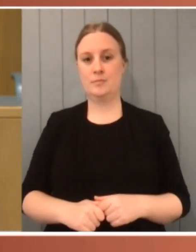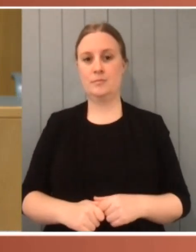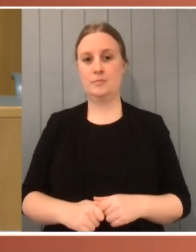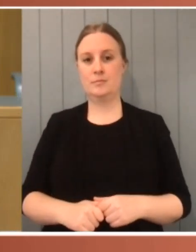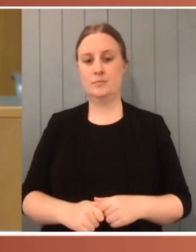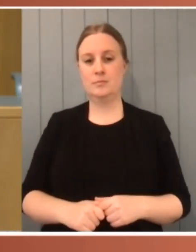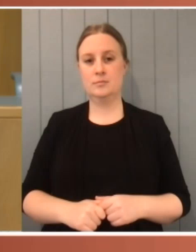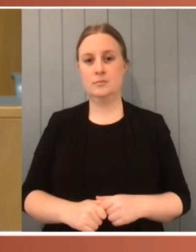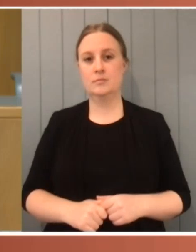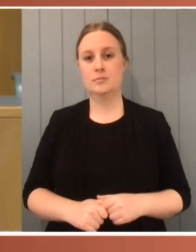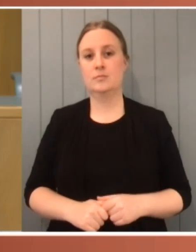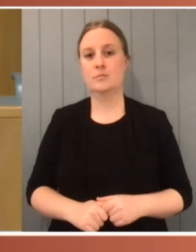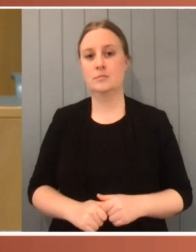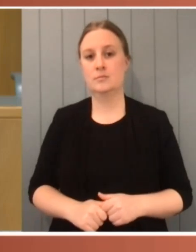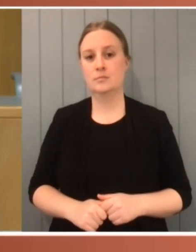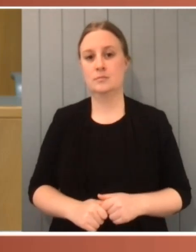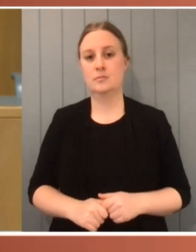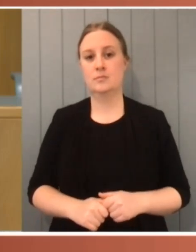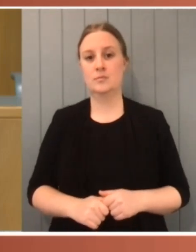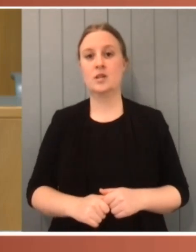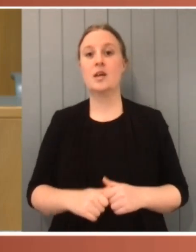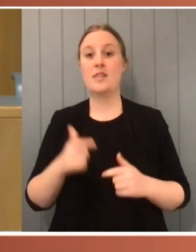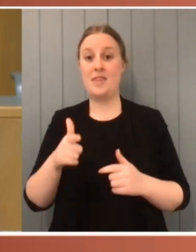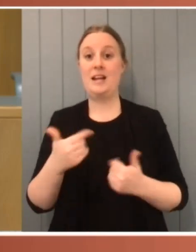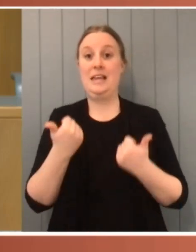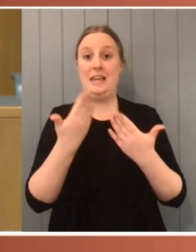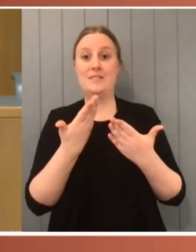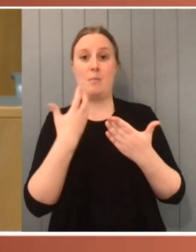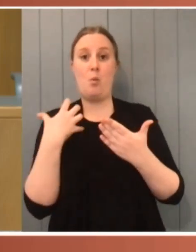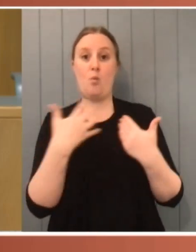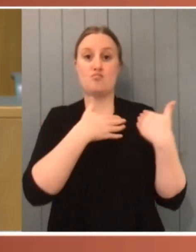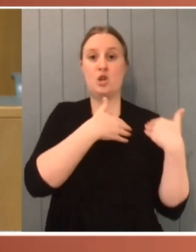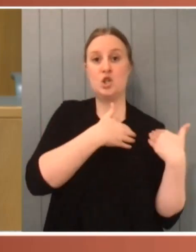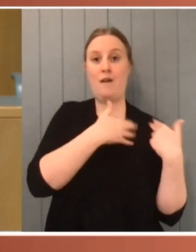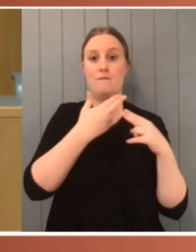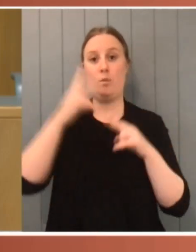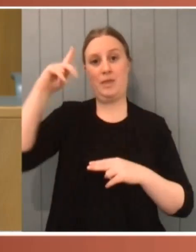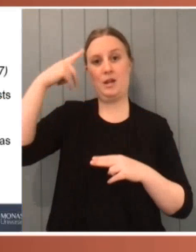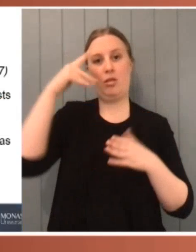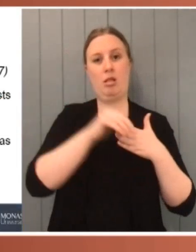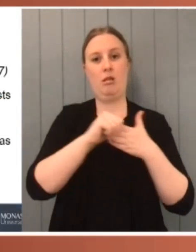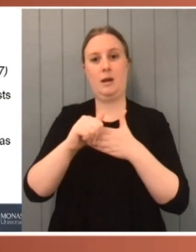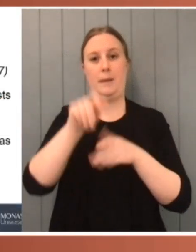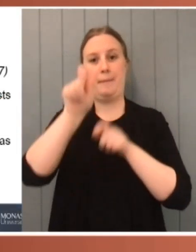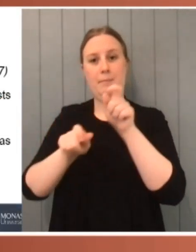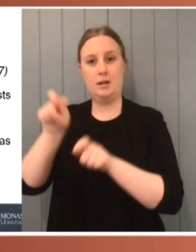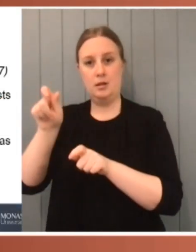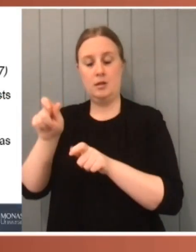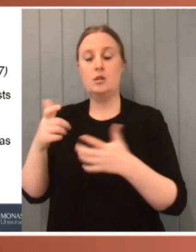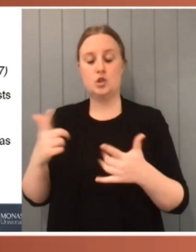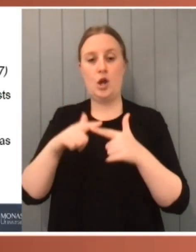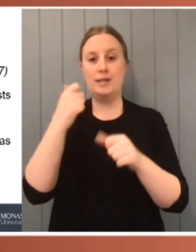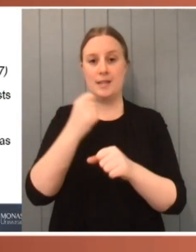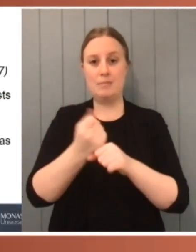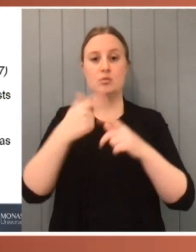work, justificatory pressure on legislators. Why? Because if, let's say, a politician, a member of the majority, whichever